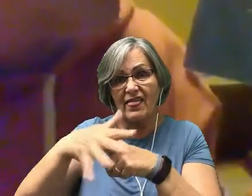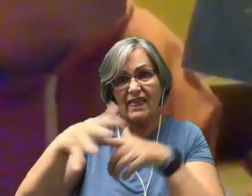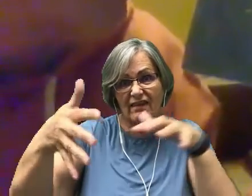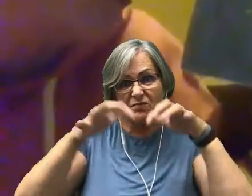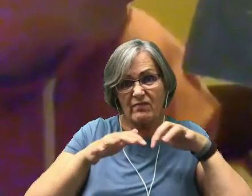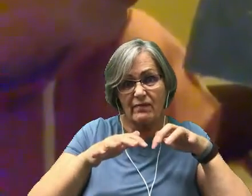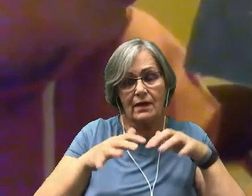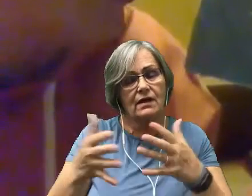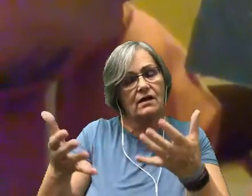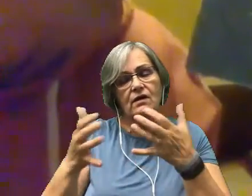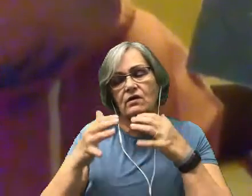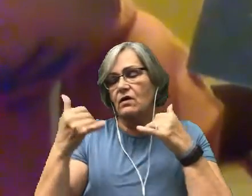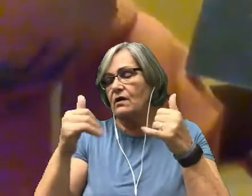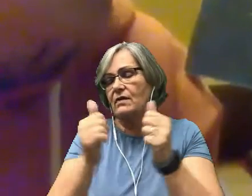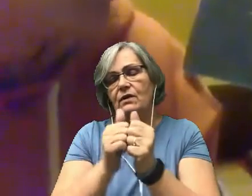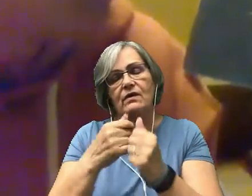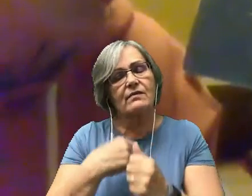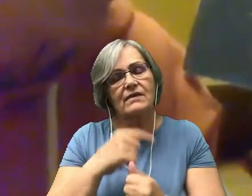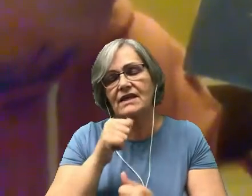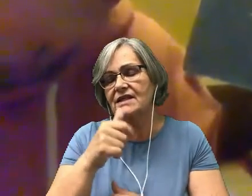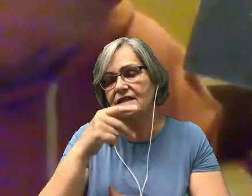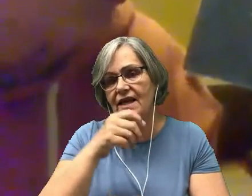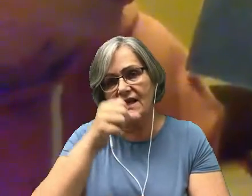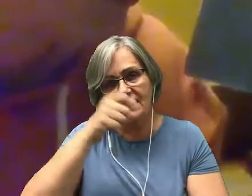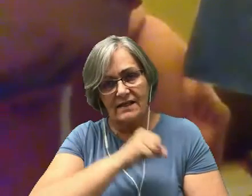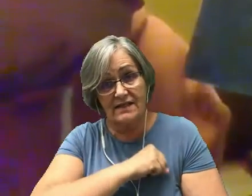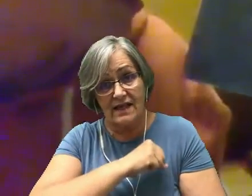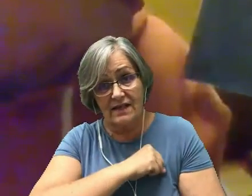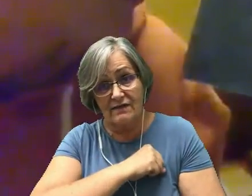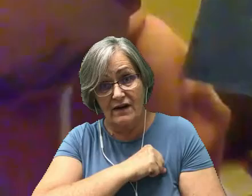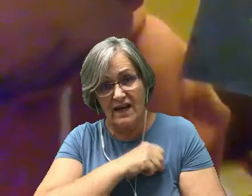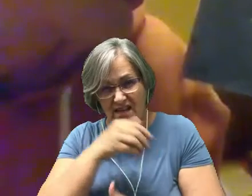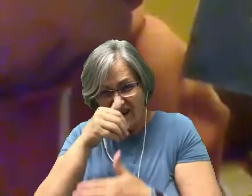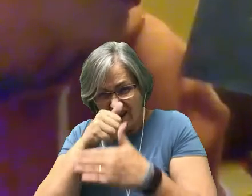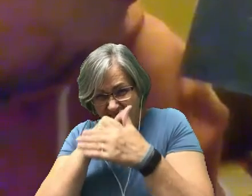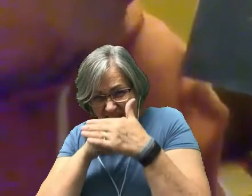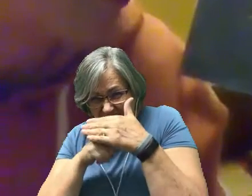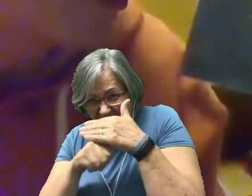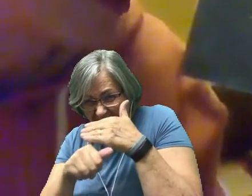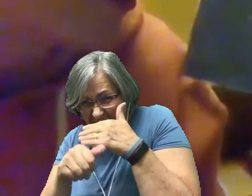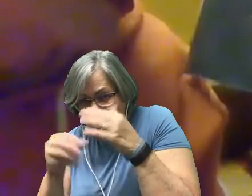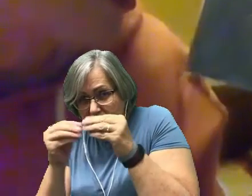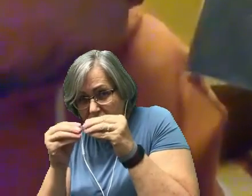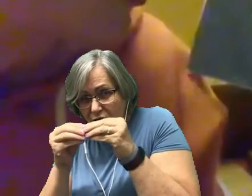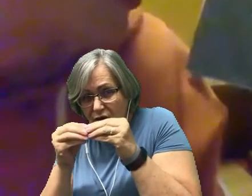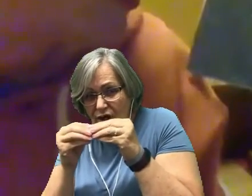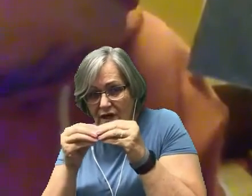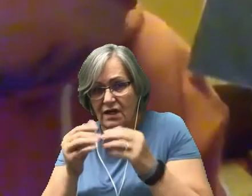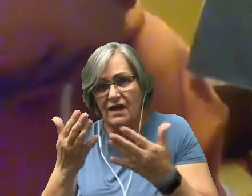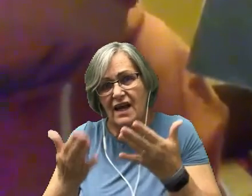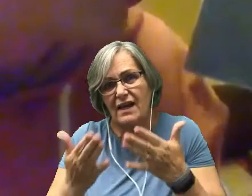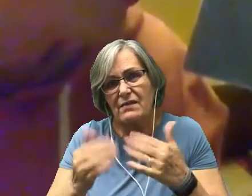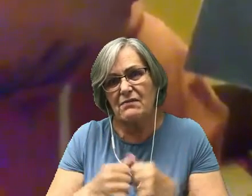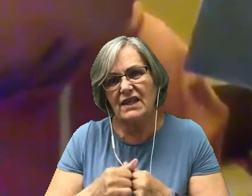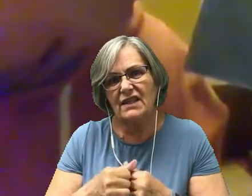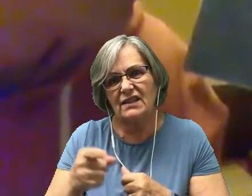go run in the leaves. You don't want to play with me, said Sassafras, slipping further into the hollow tree.